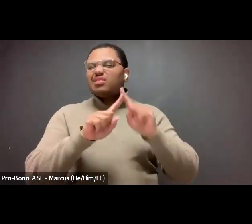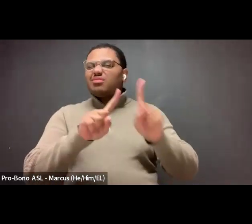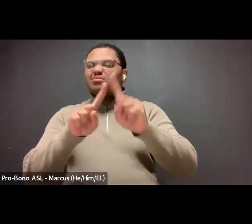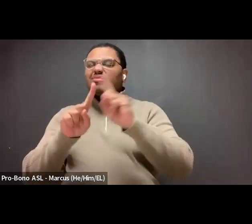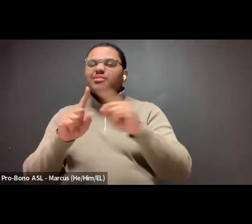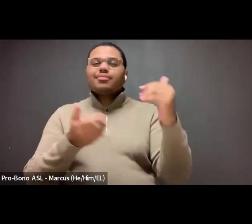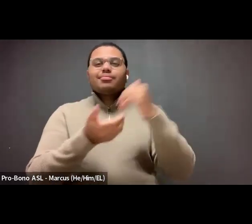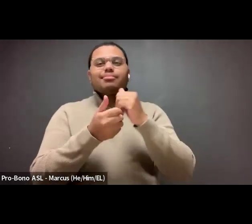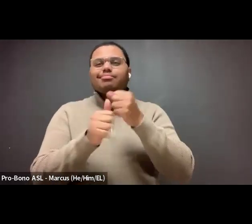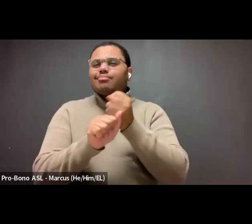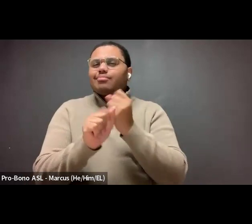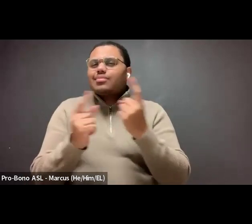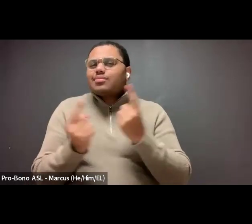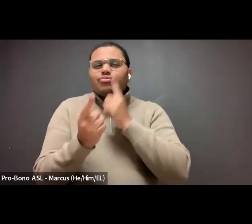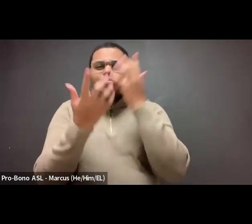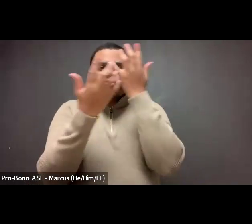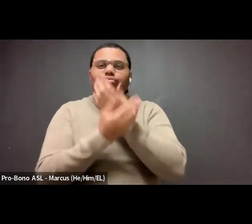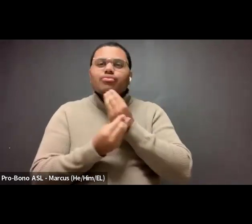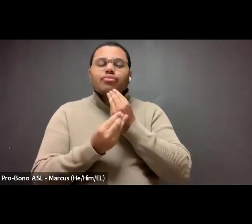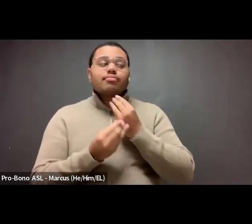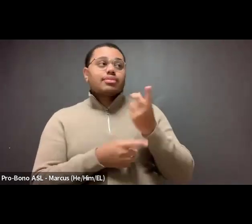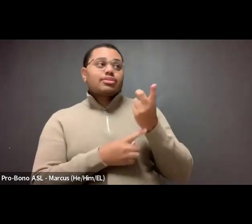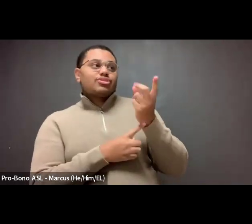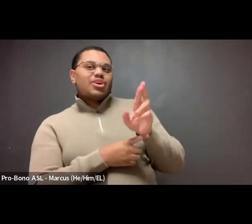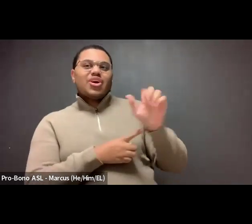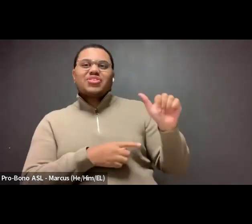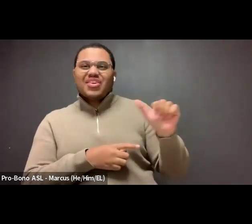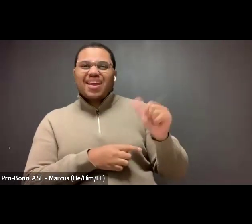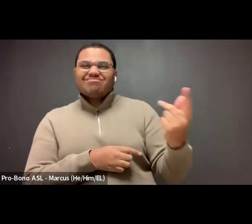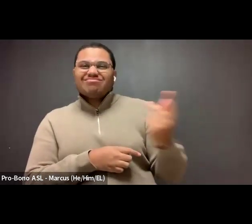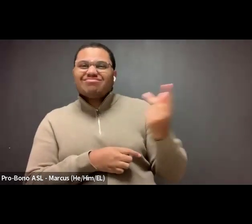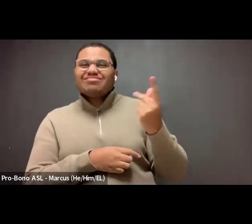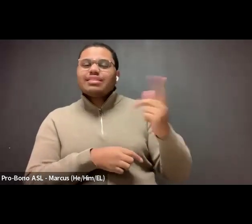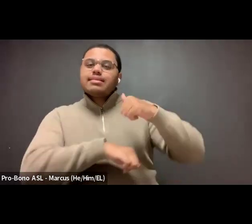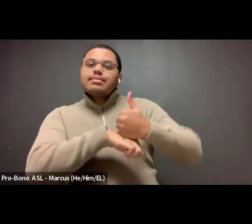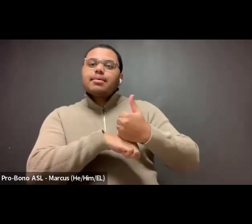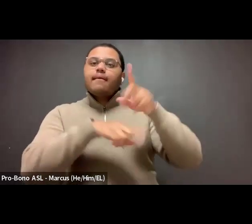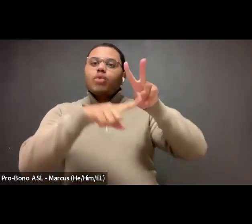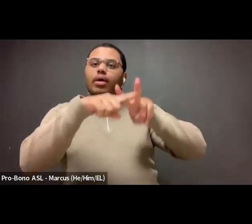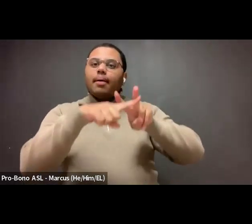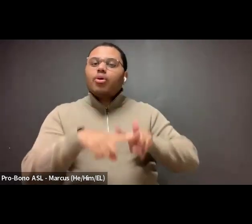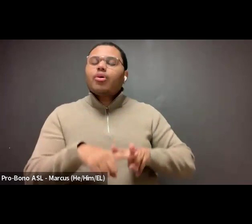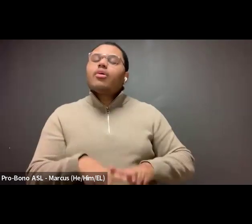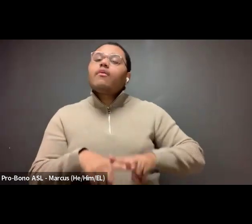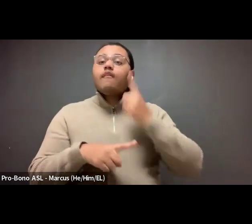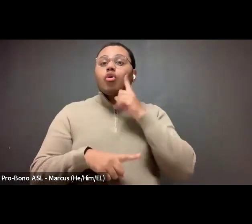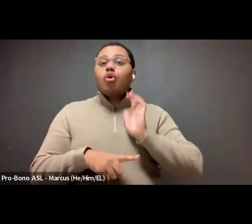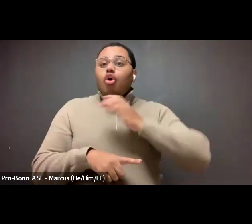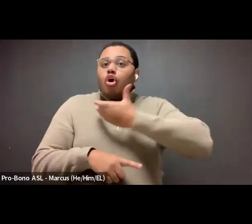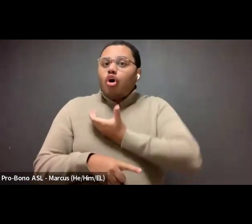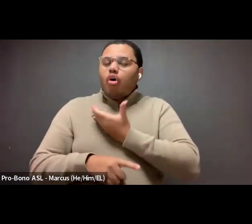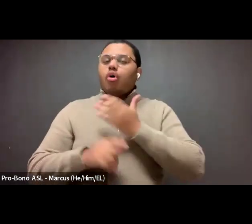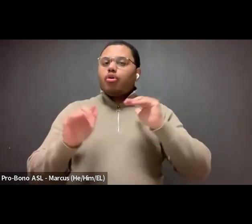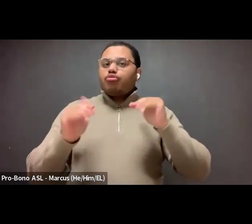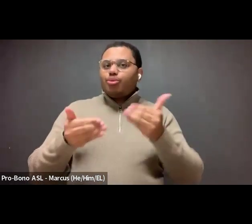quite beautiful. Together, Dr. A and I were able to establish a vocabulary not only for our room, but for our work